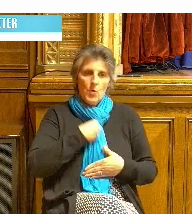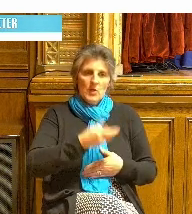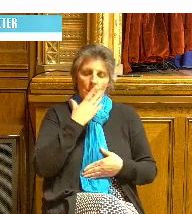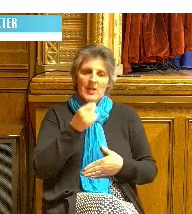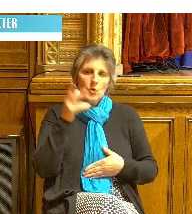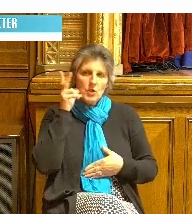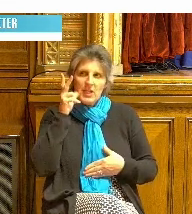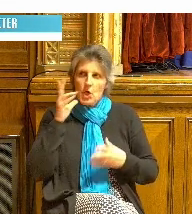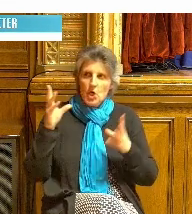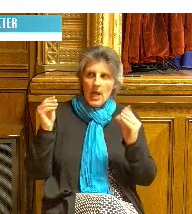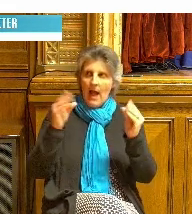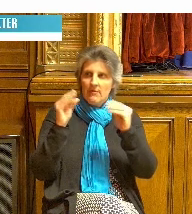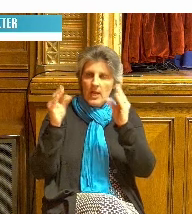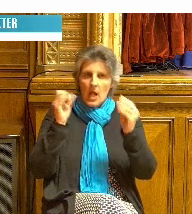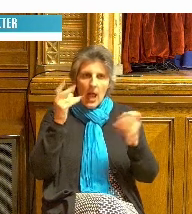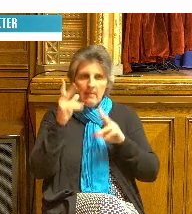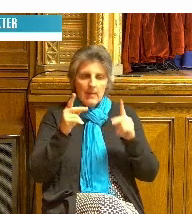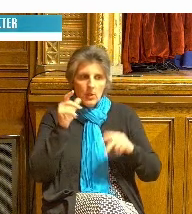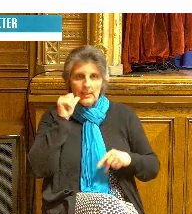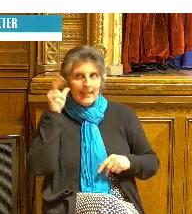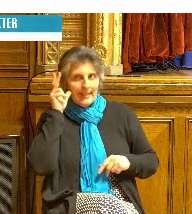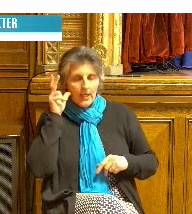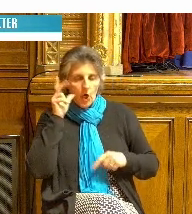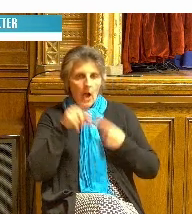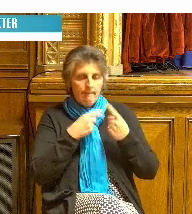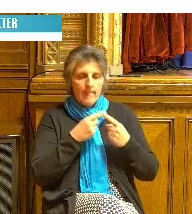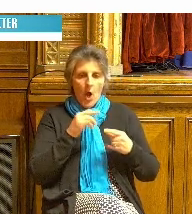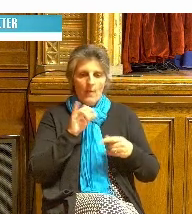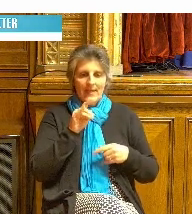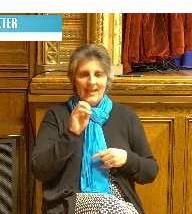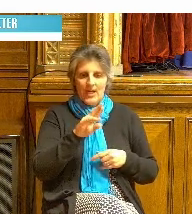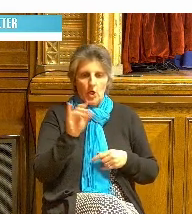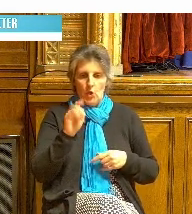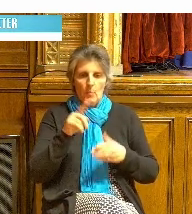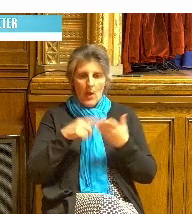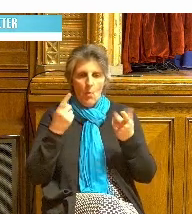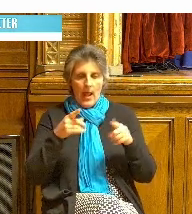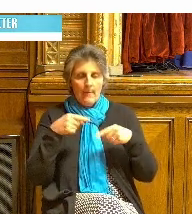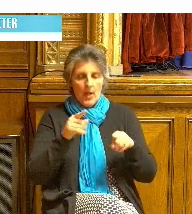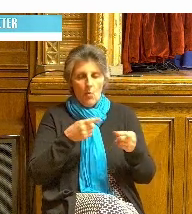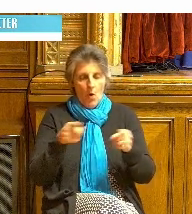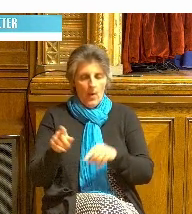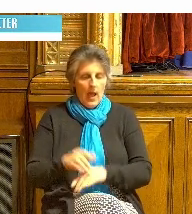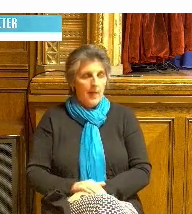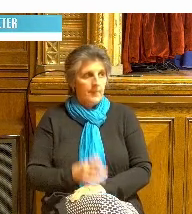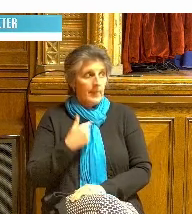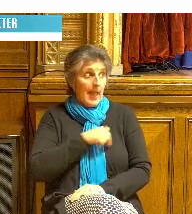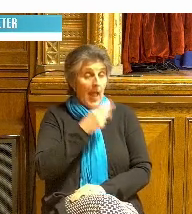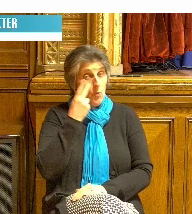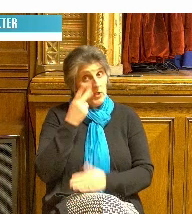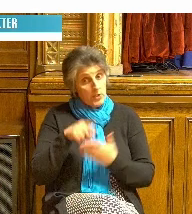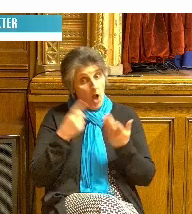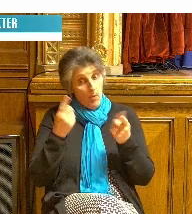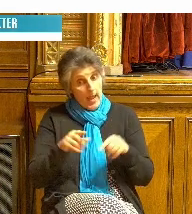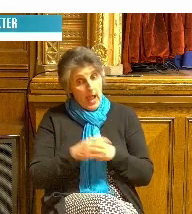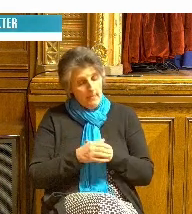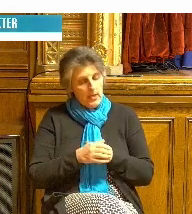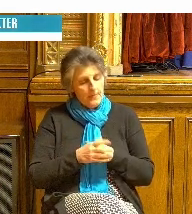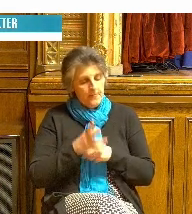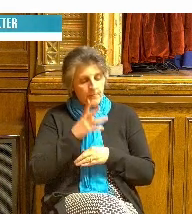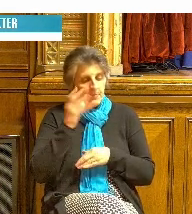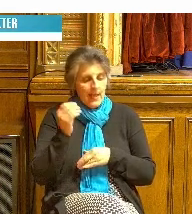So she heard conversations that a lot of people didn't hear about the interloop and what happened and what went on. And we saw what happened.